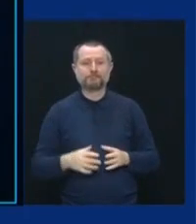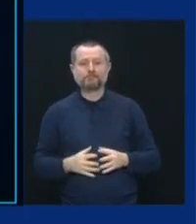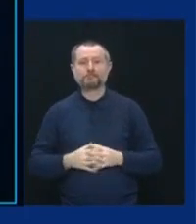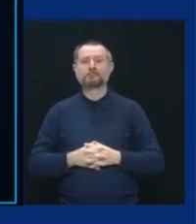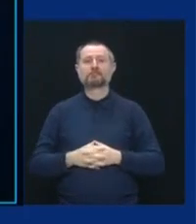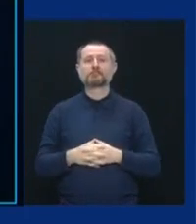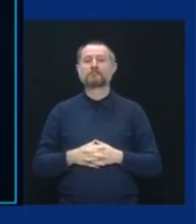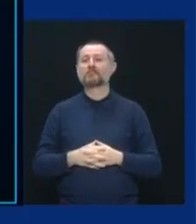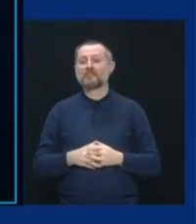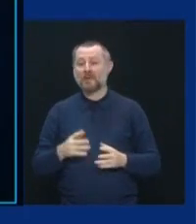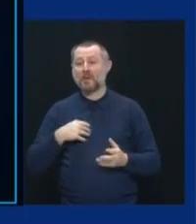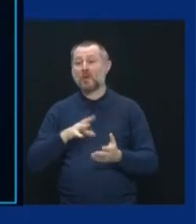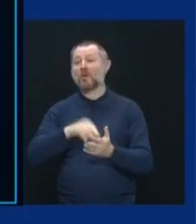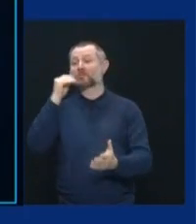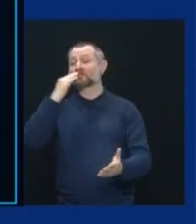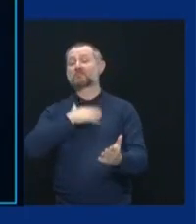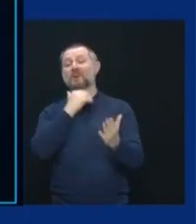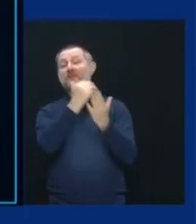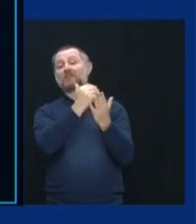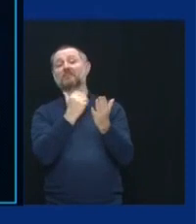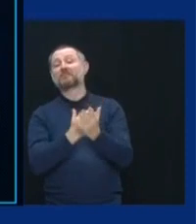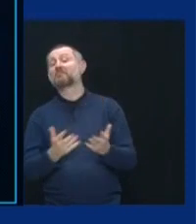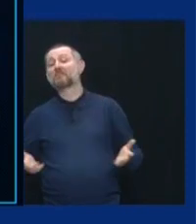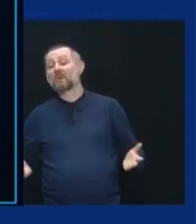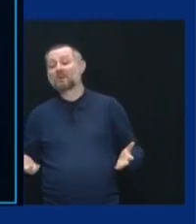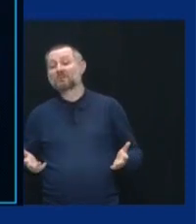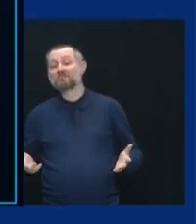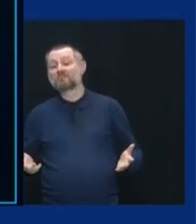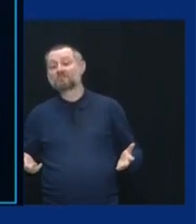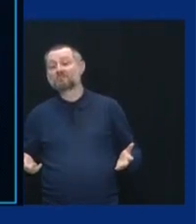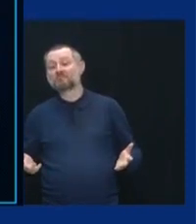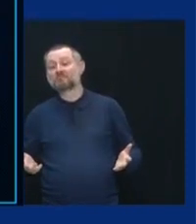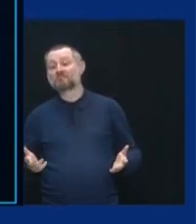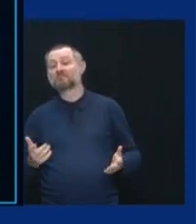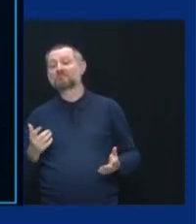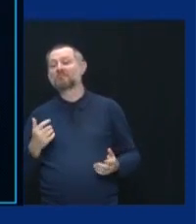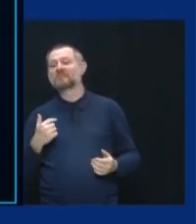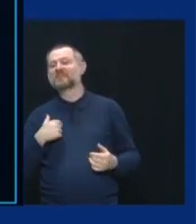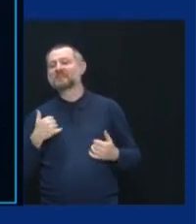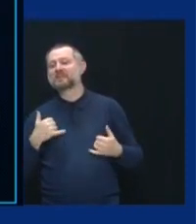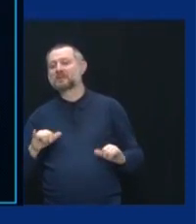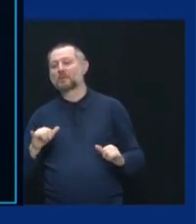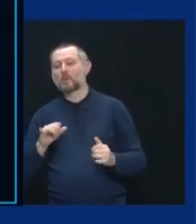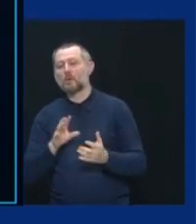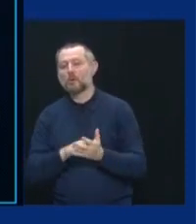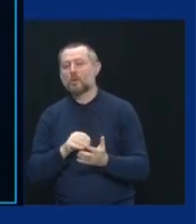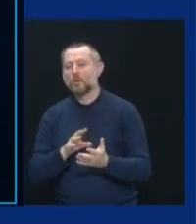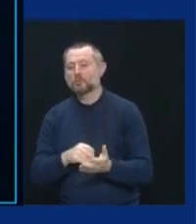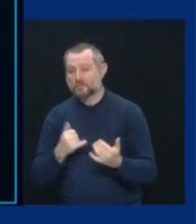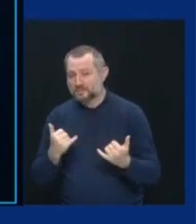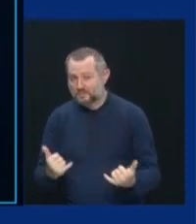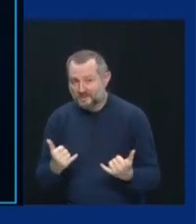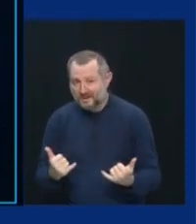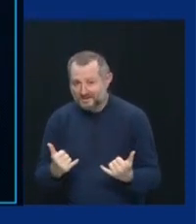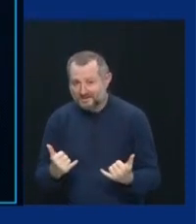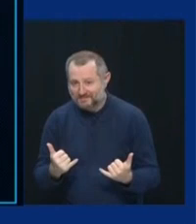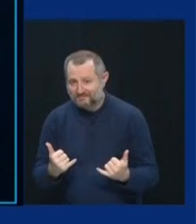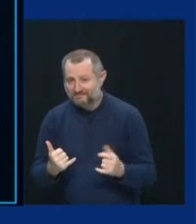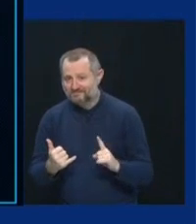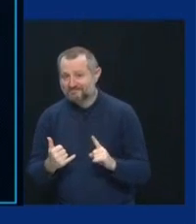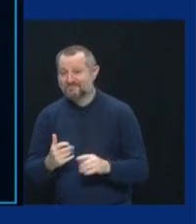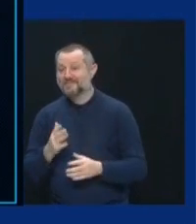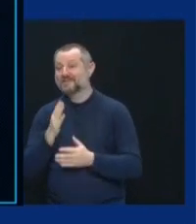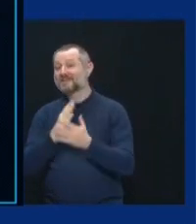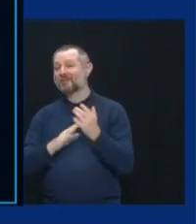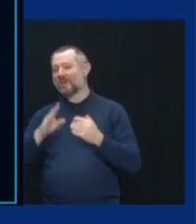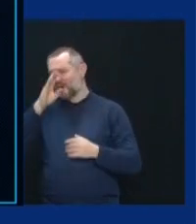What did we learn from this entire situation? What are we still learning? There are hospitals that perform well,